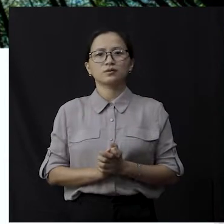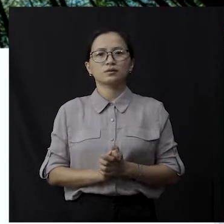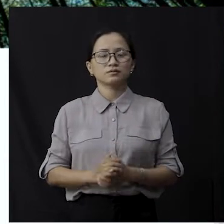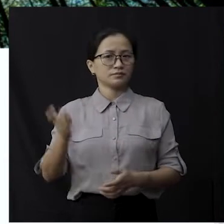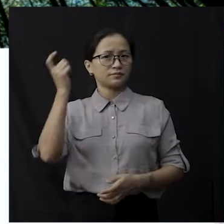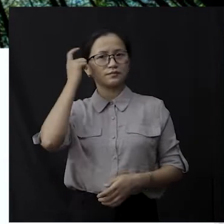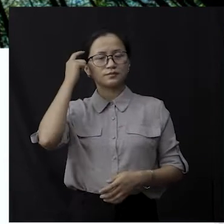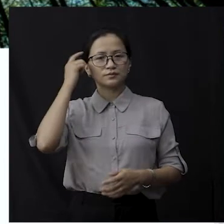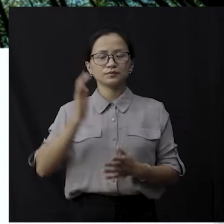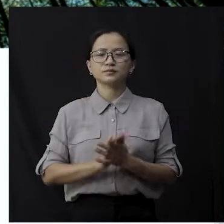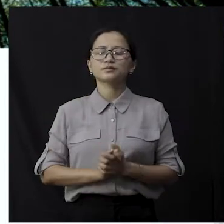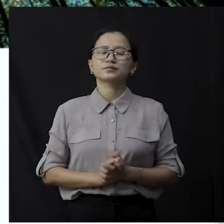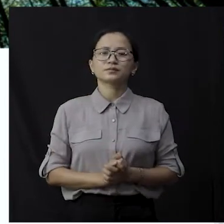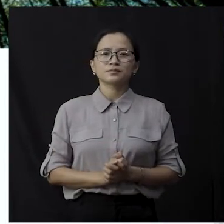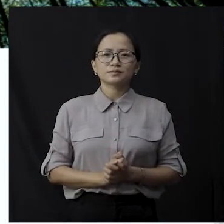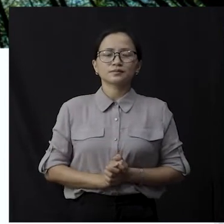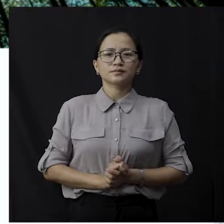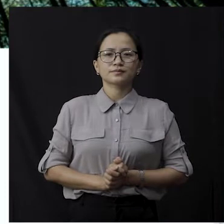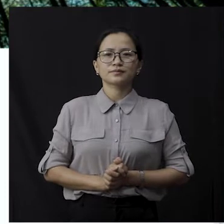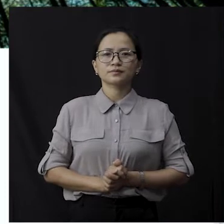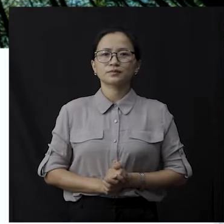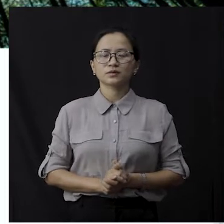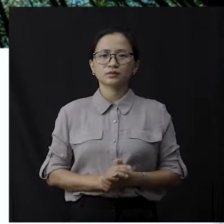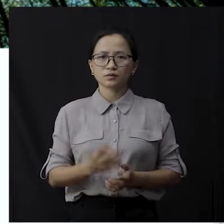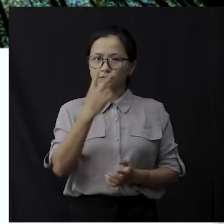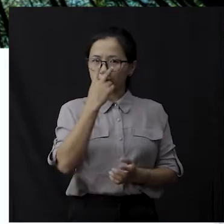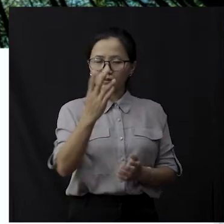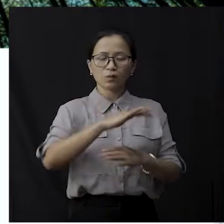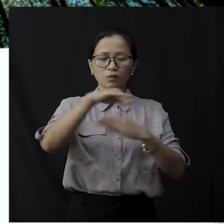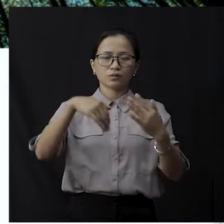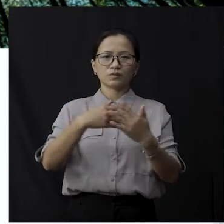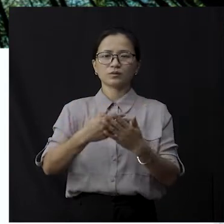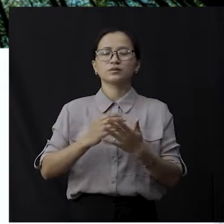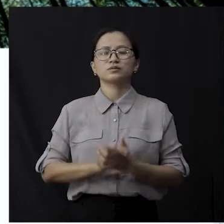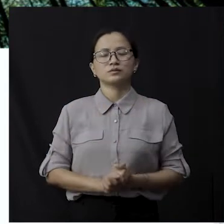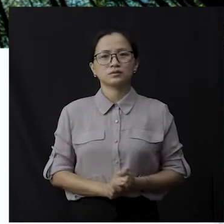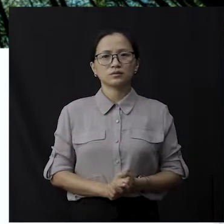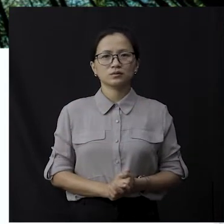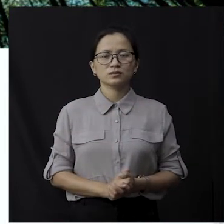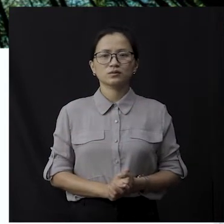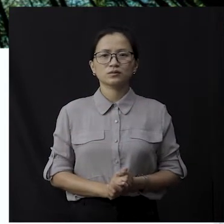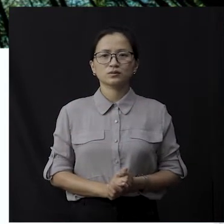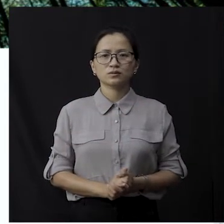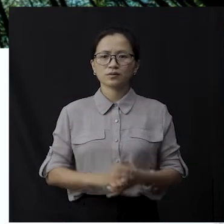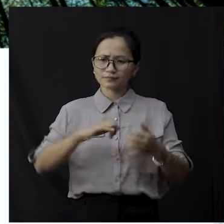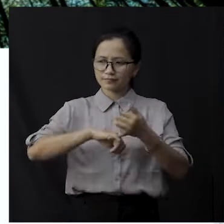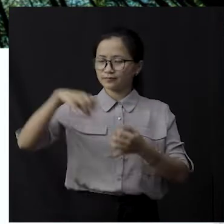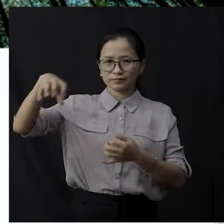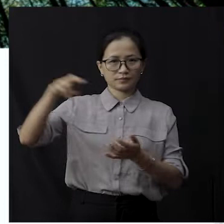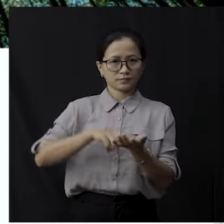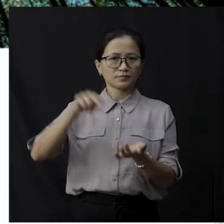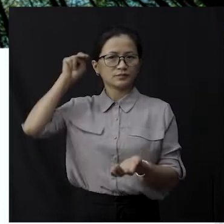have you ever thought about this? Have you ever uh, seen all this? Have you ever see our state